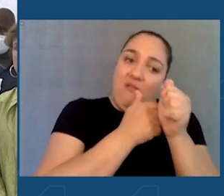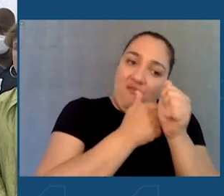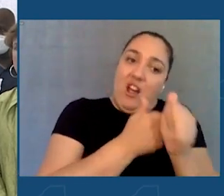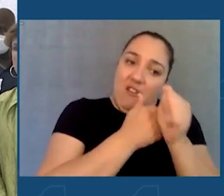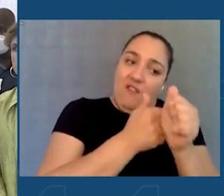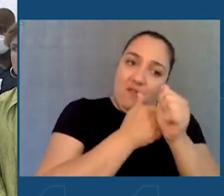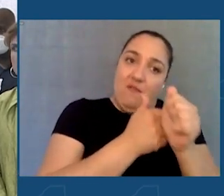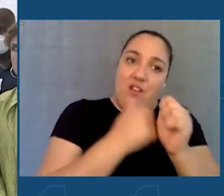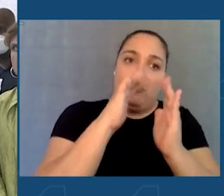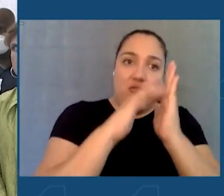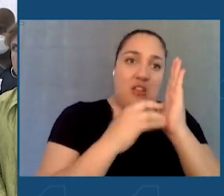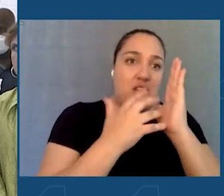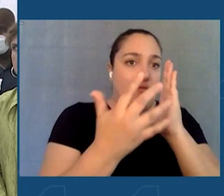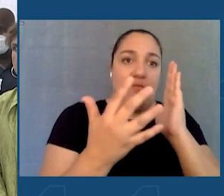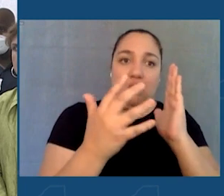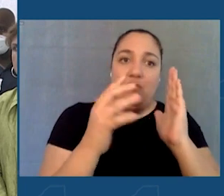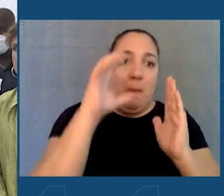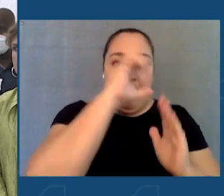As